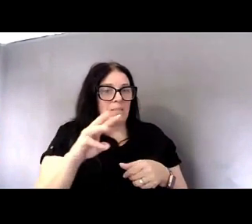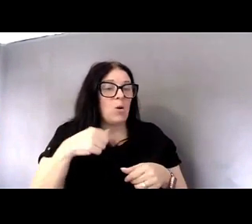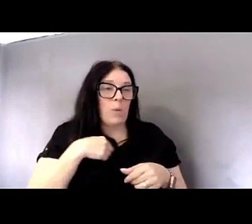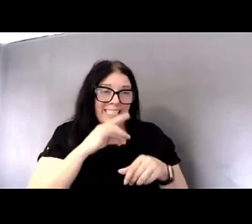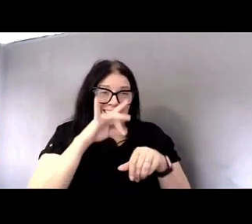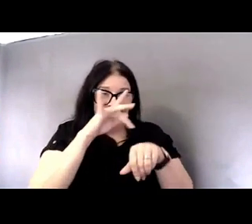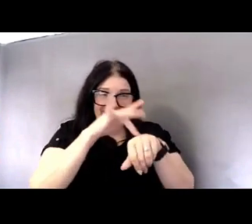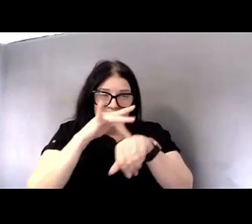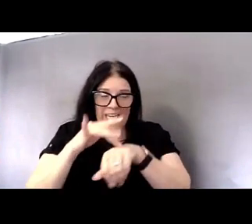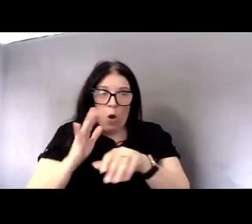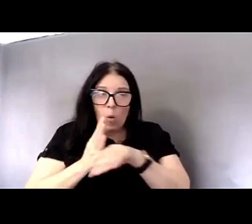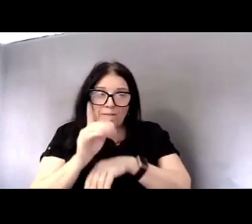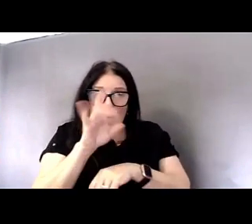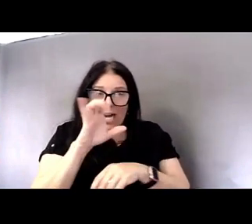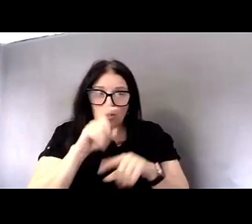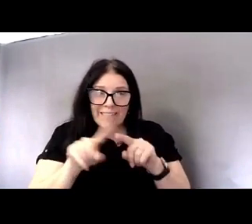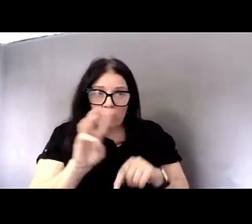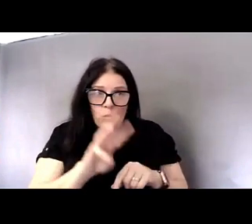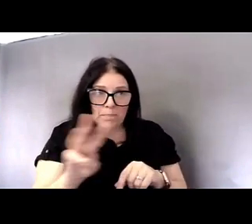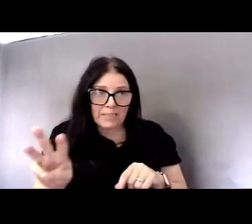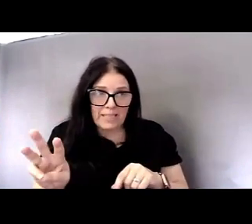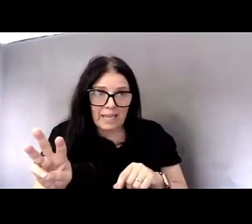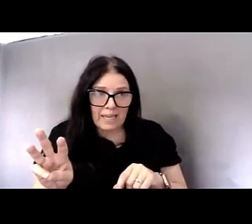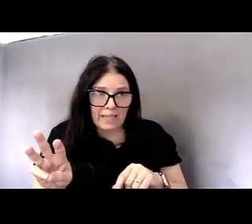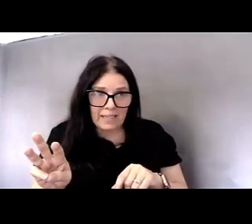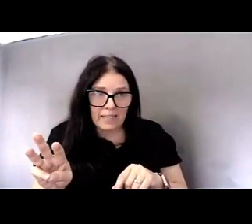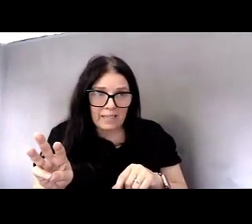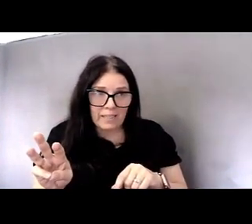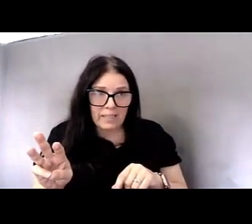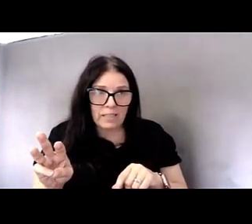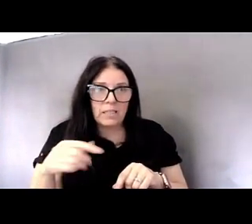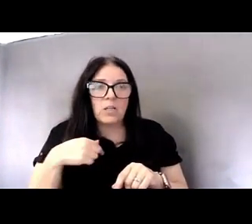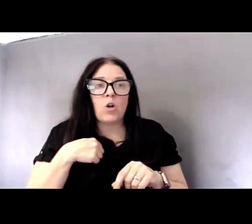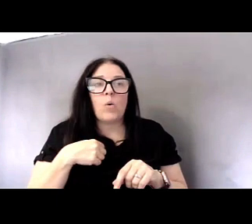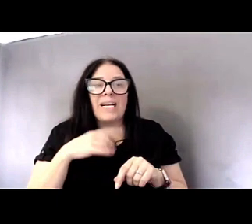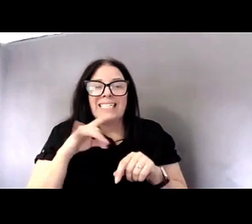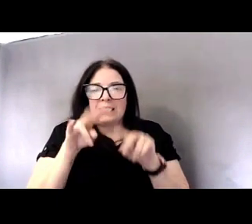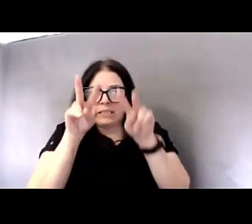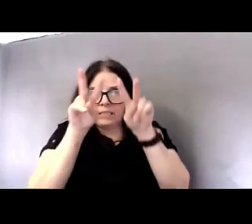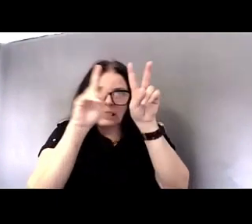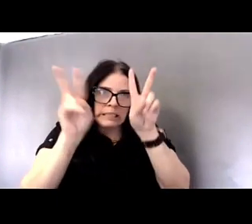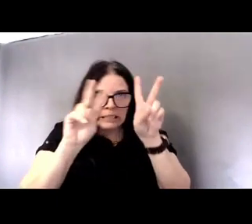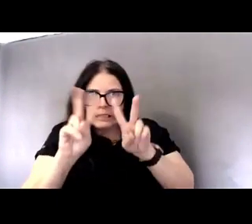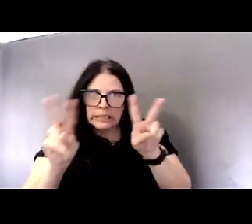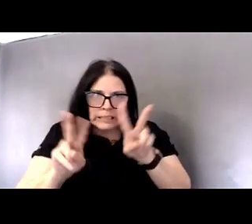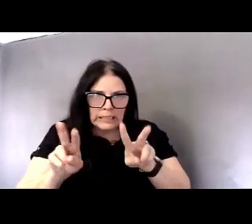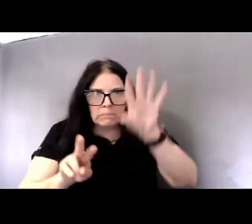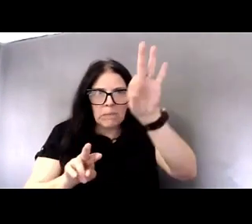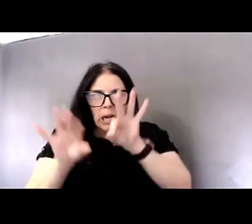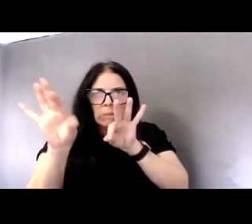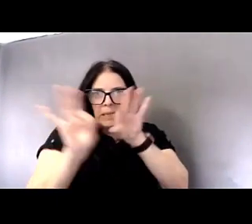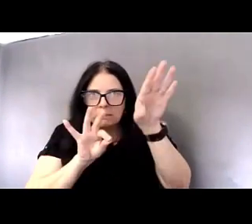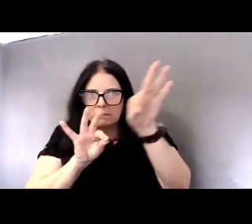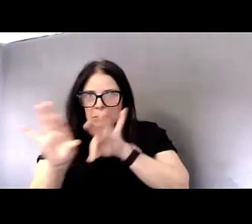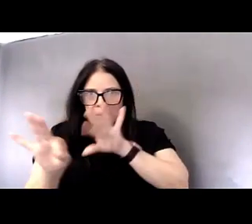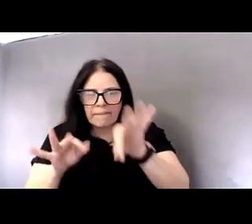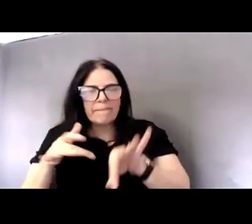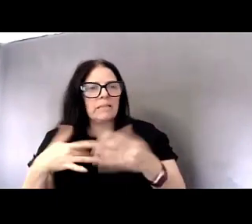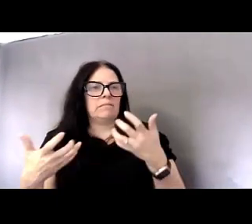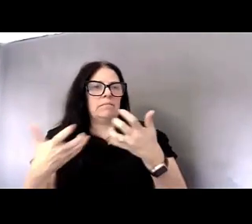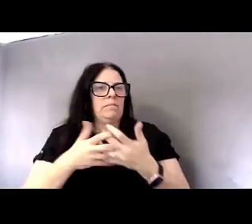100 that we looked at and scrolled through the pages to find what we thought were really